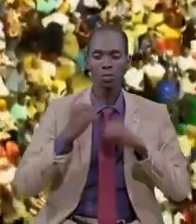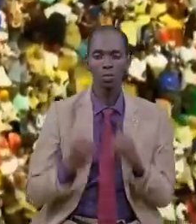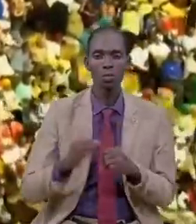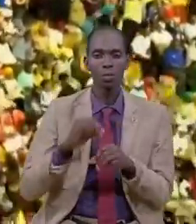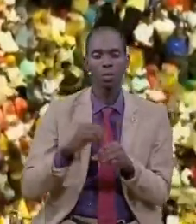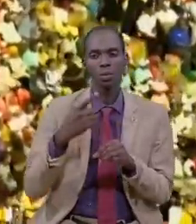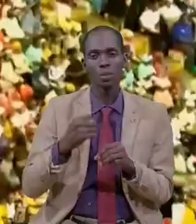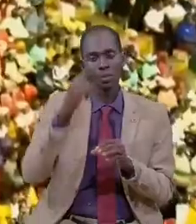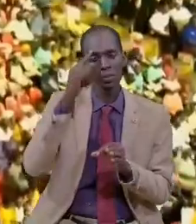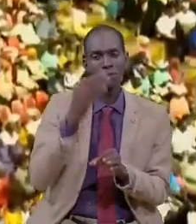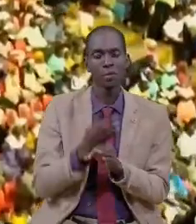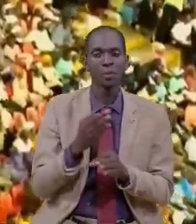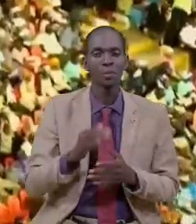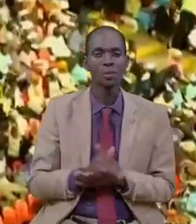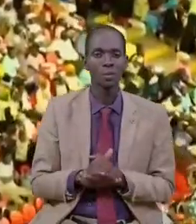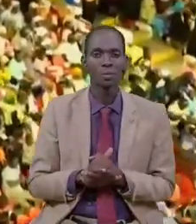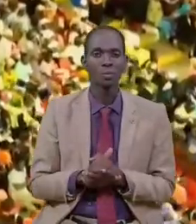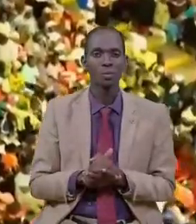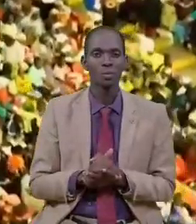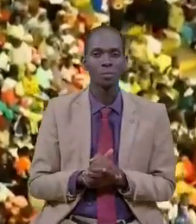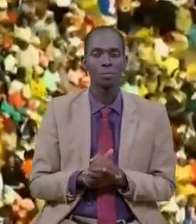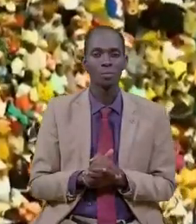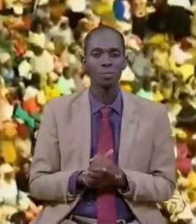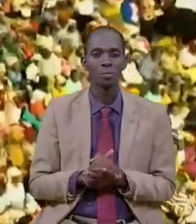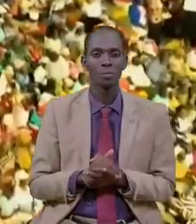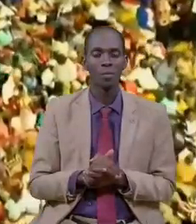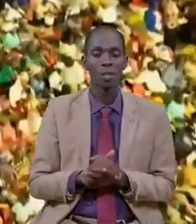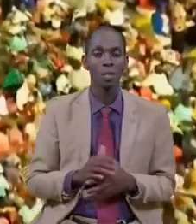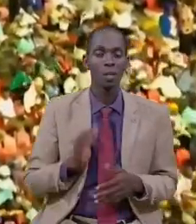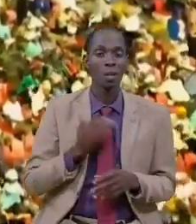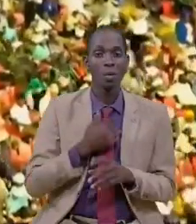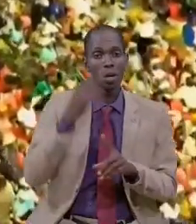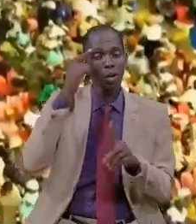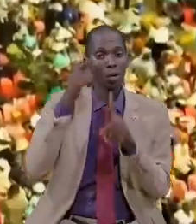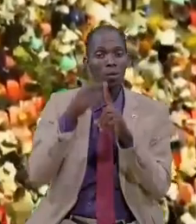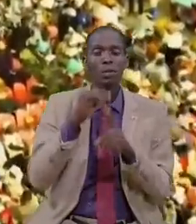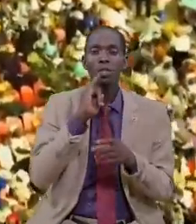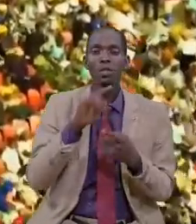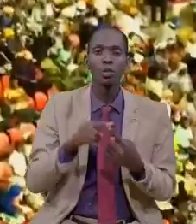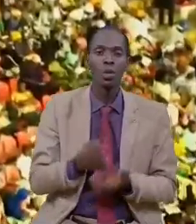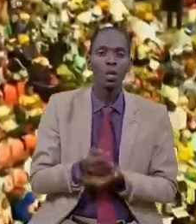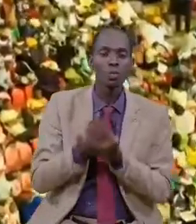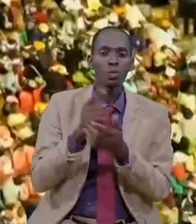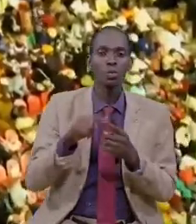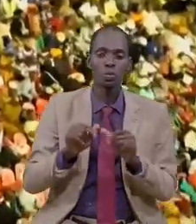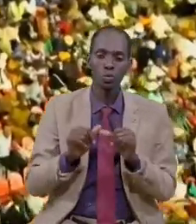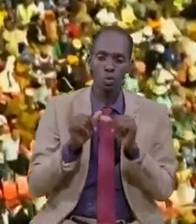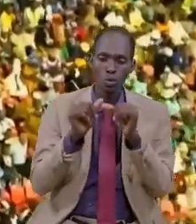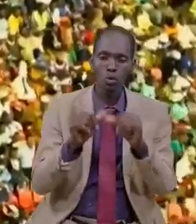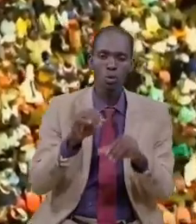faith. Our goal is to help you to continue in the decision you have